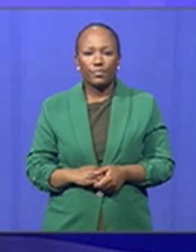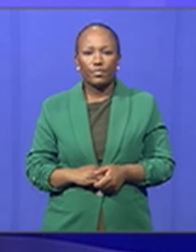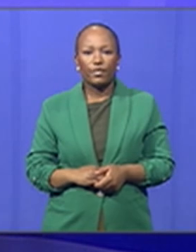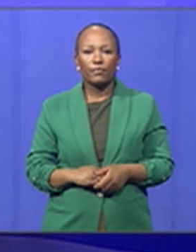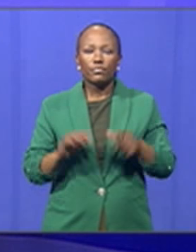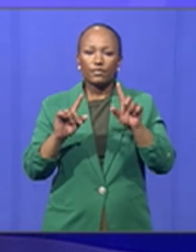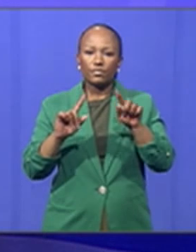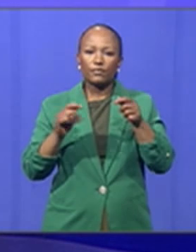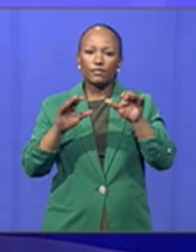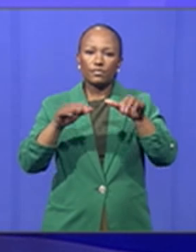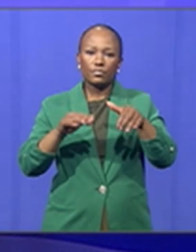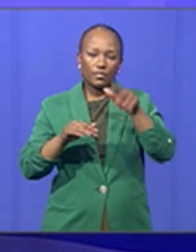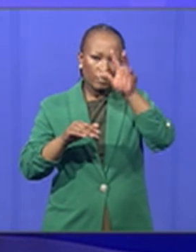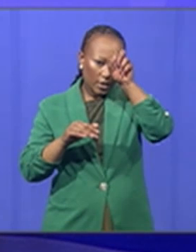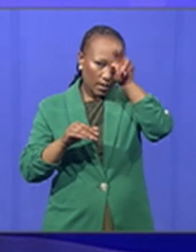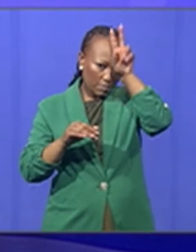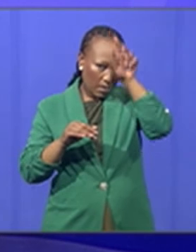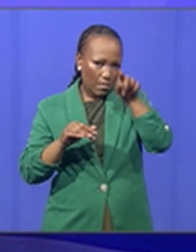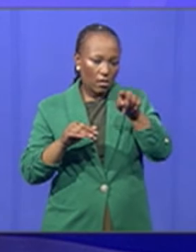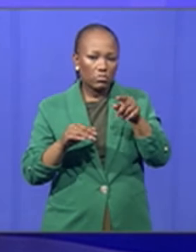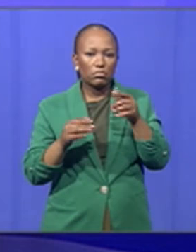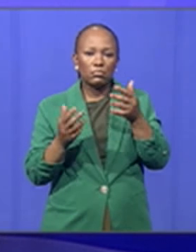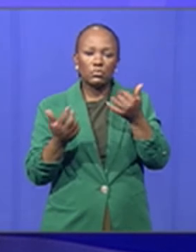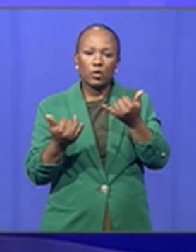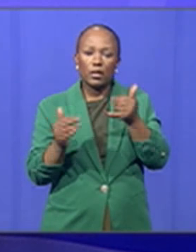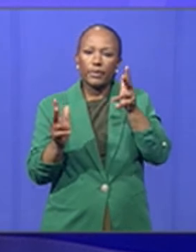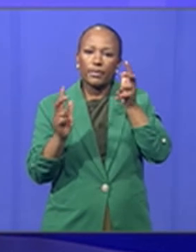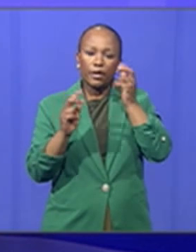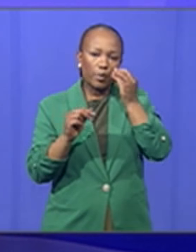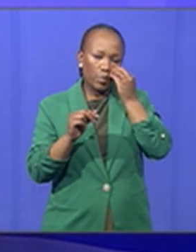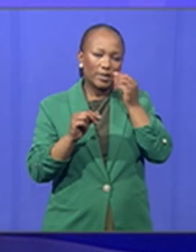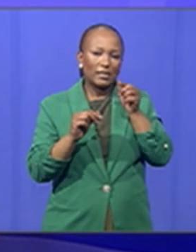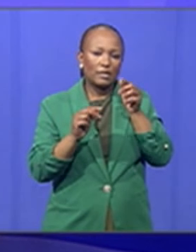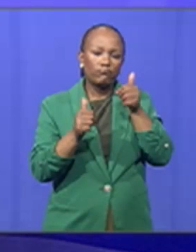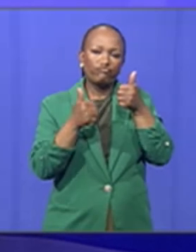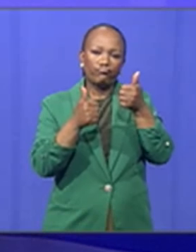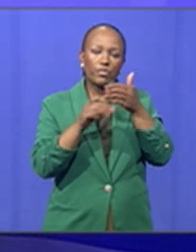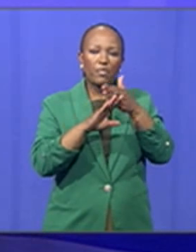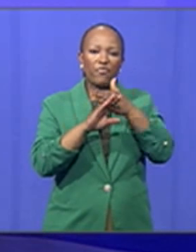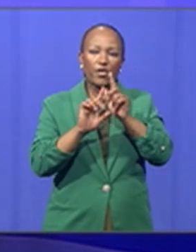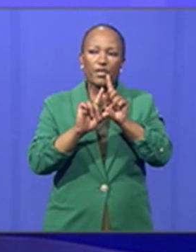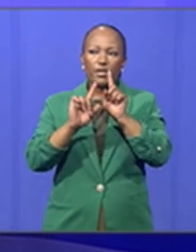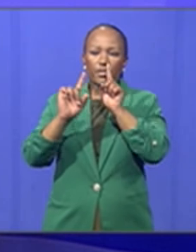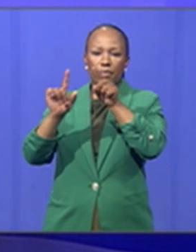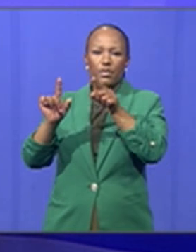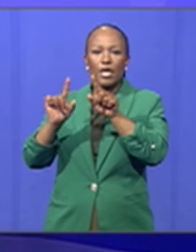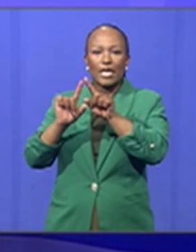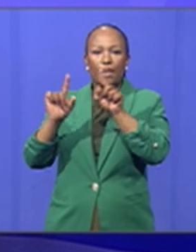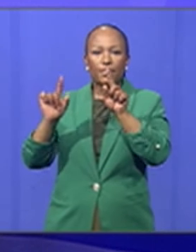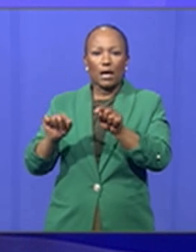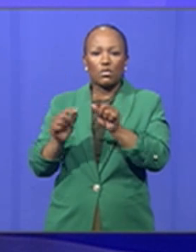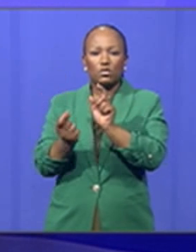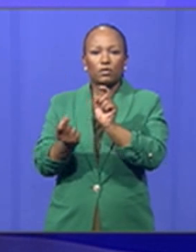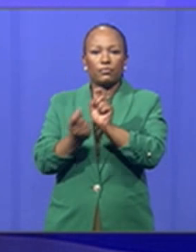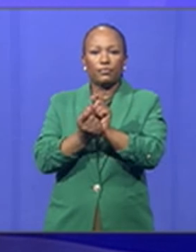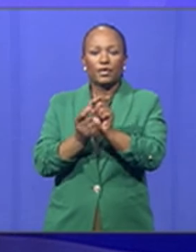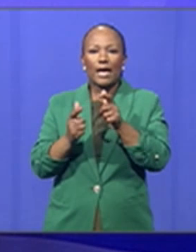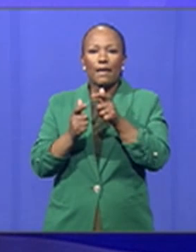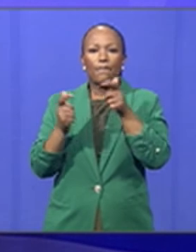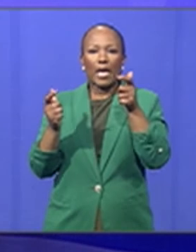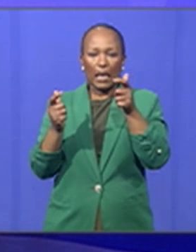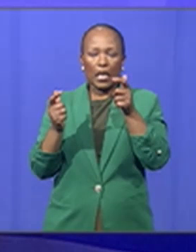Sehlopha sa the Springboks se amogetše ditaba tše di botse letšatši pele ba leba ka Cape Town papading ya teko kgahlanong le manaba a magolo All Blacks ka